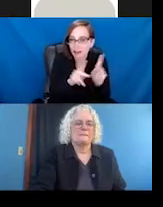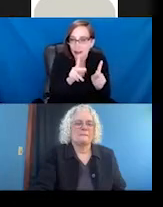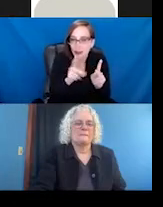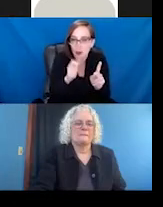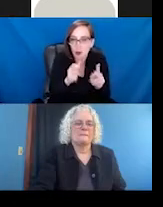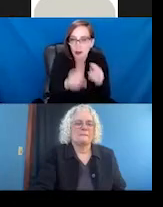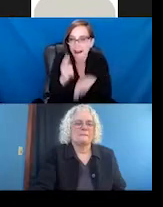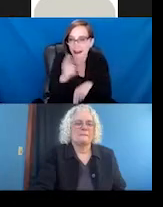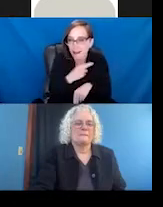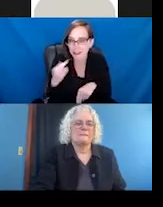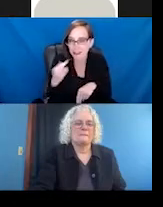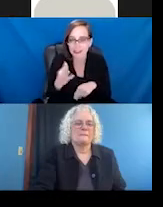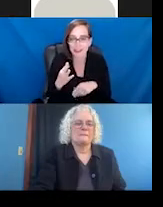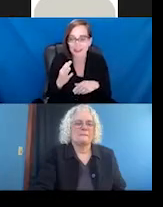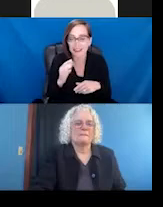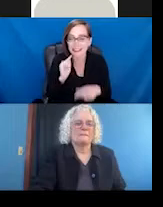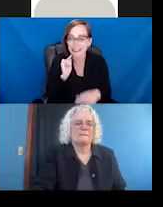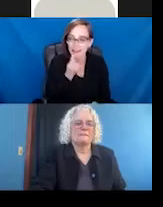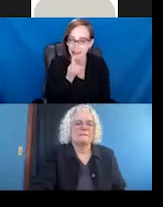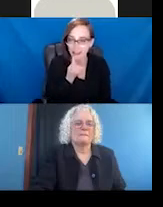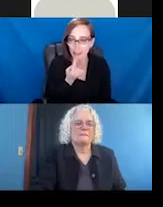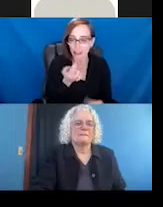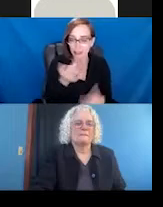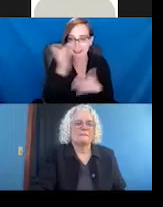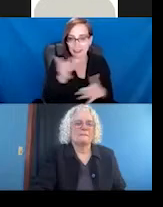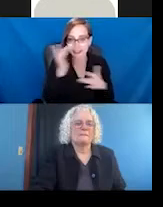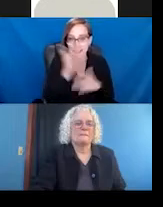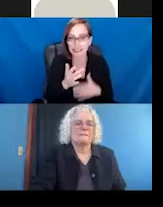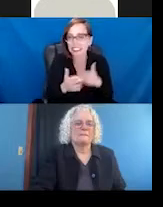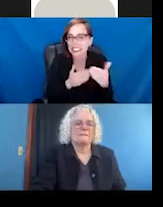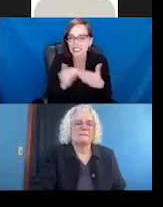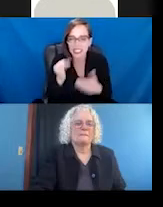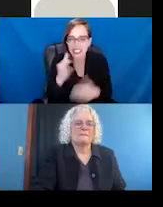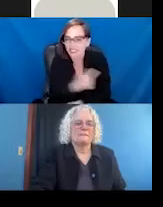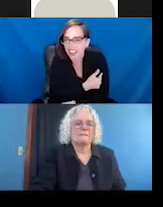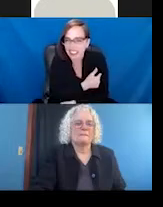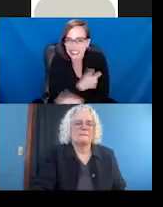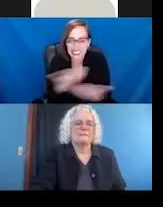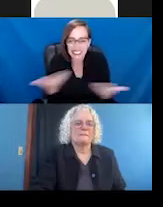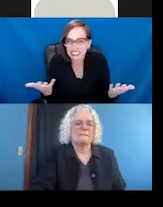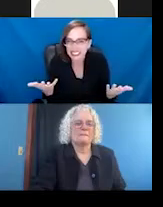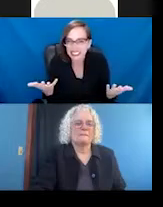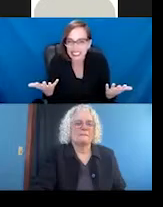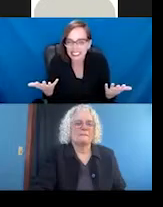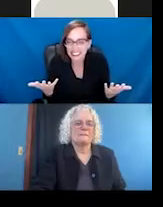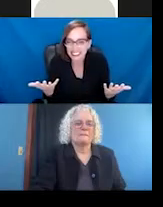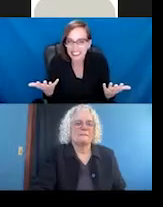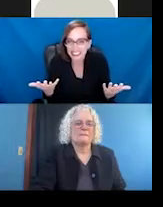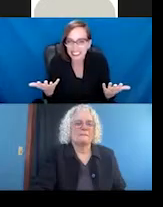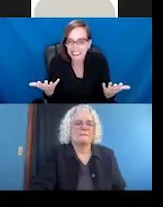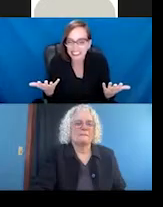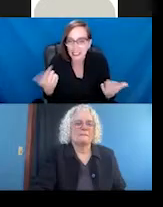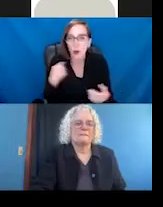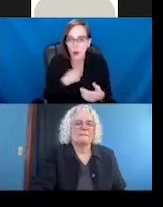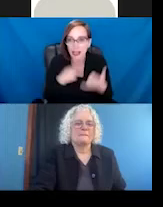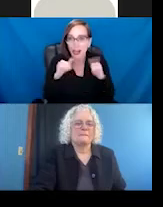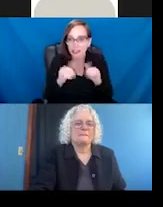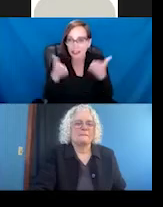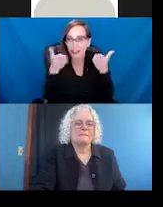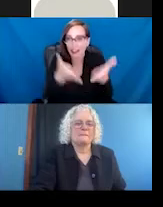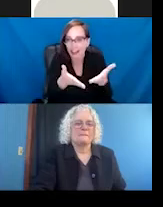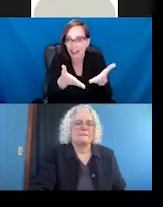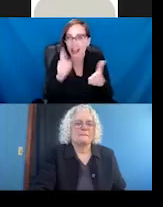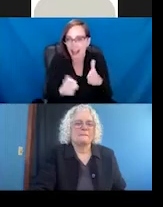of severe illness and death, even if they are vaccinated. We are still on the hidden front line of